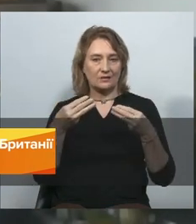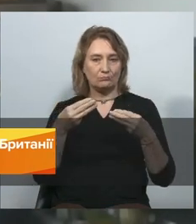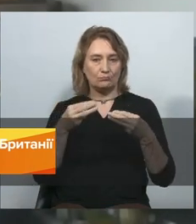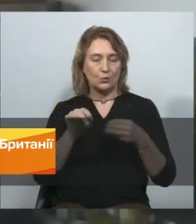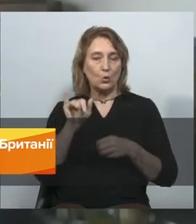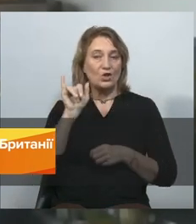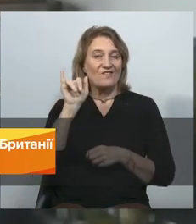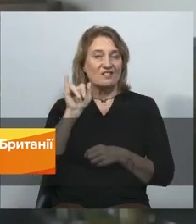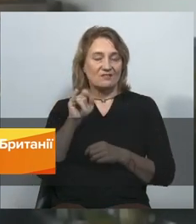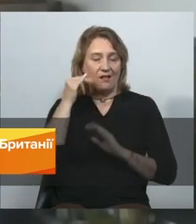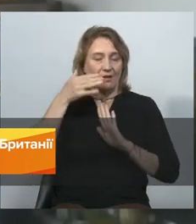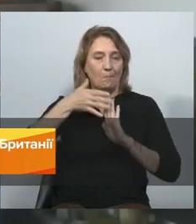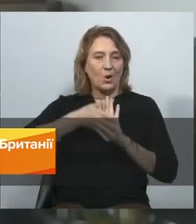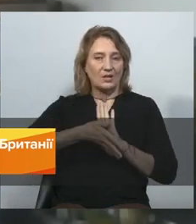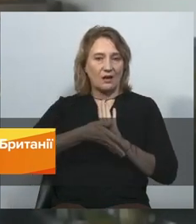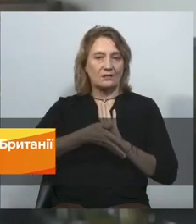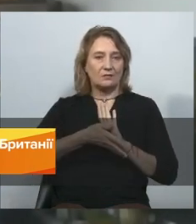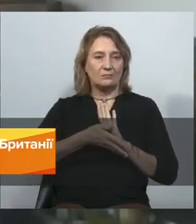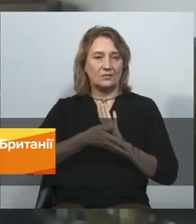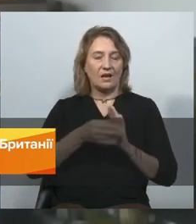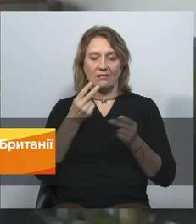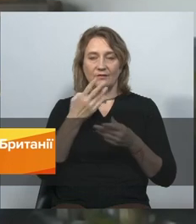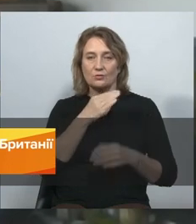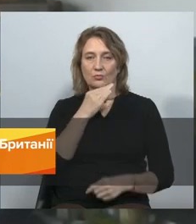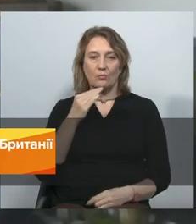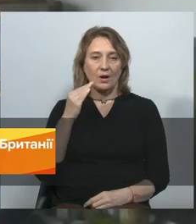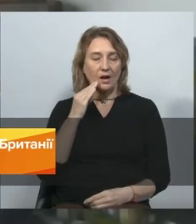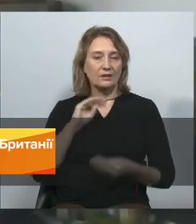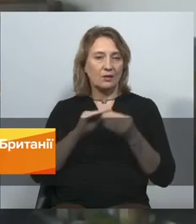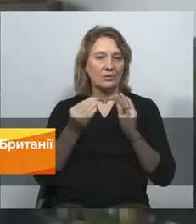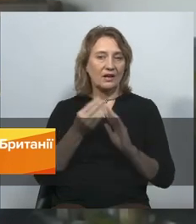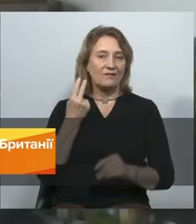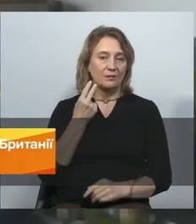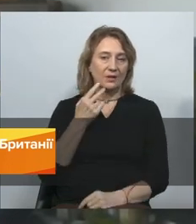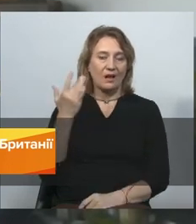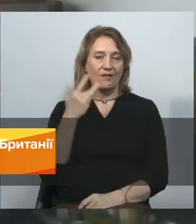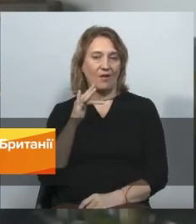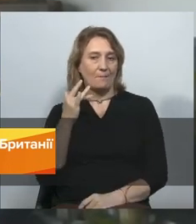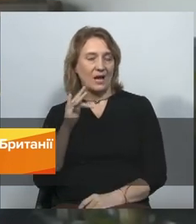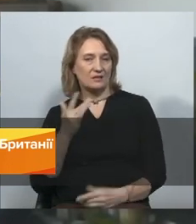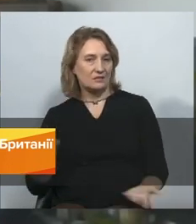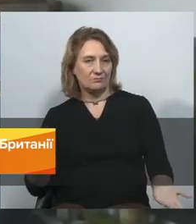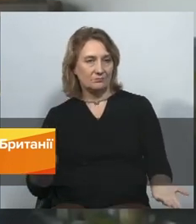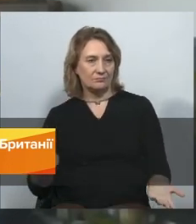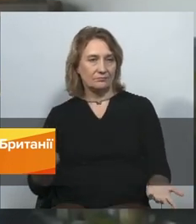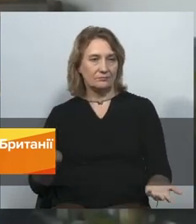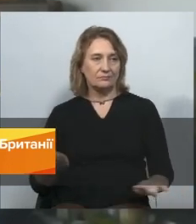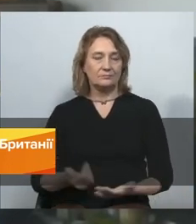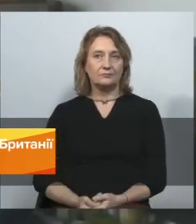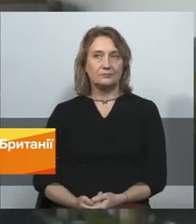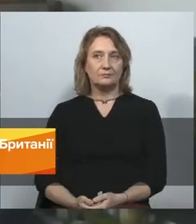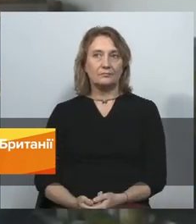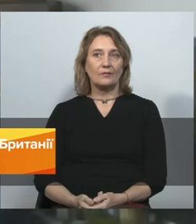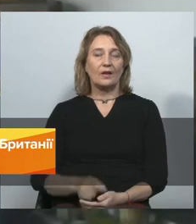it in the UK, in America. We're seeing it now more and more with health misinformation in places like